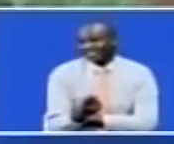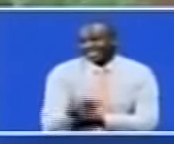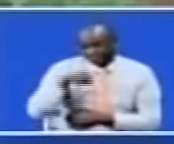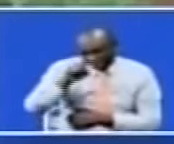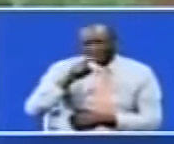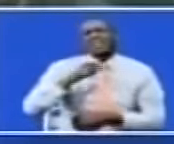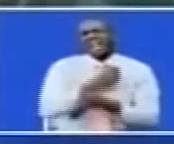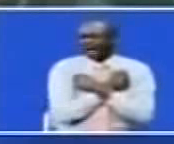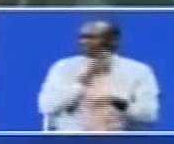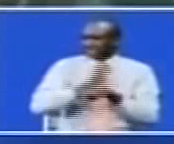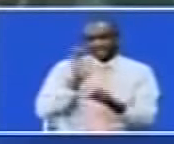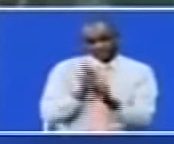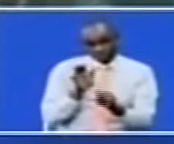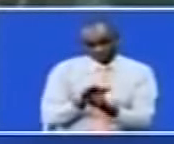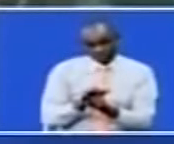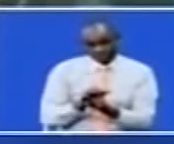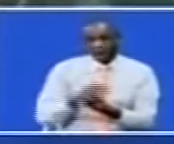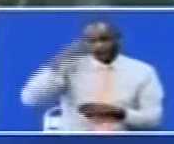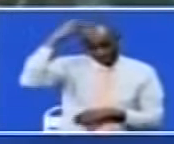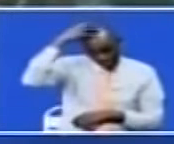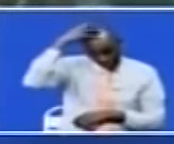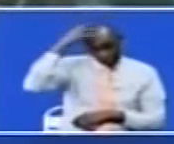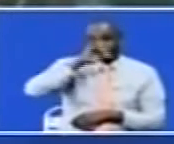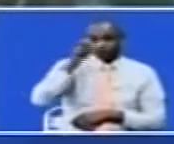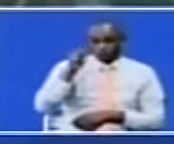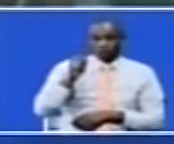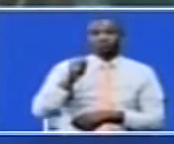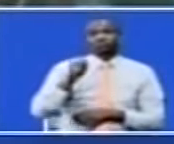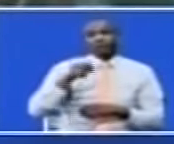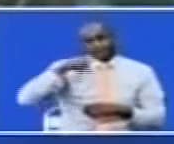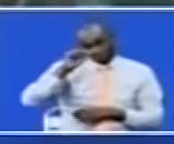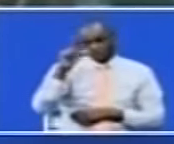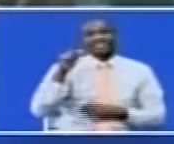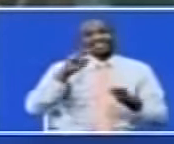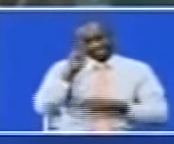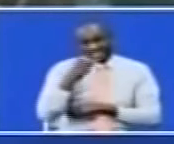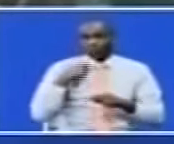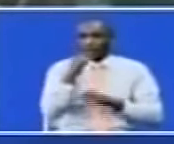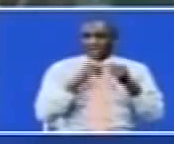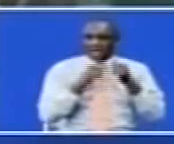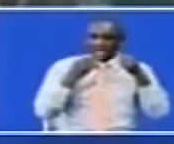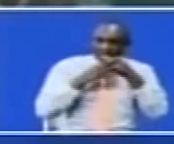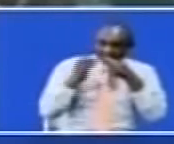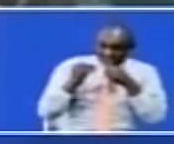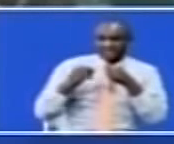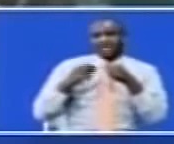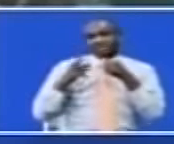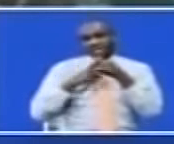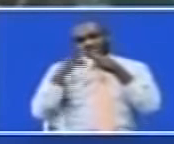alikuwa mtu wa kanisa Sainti. Pope John Paul II visited Kenya three times, 1980, 1985